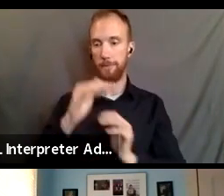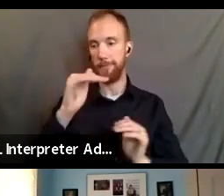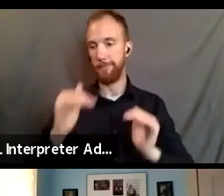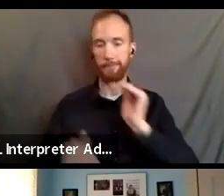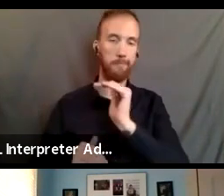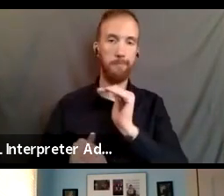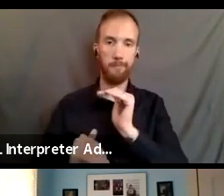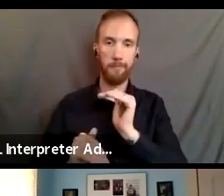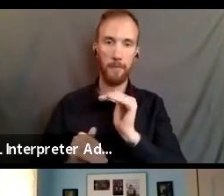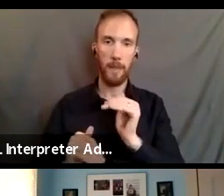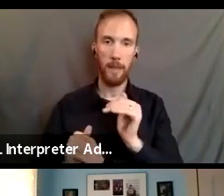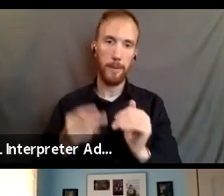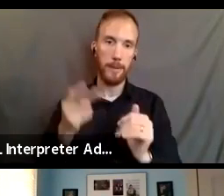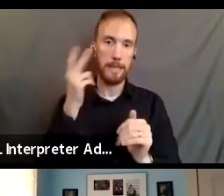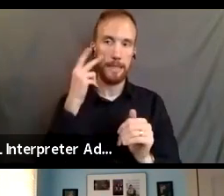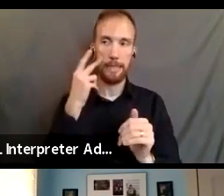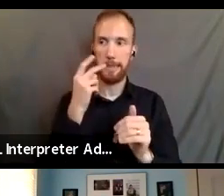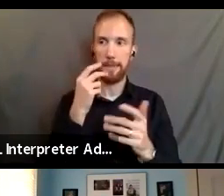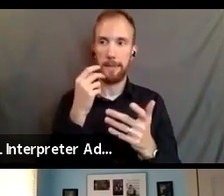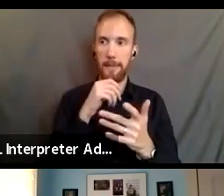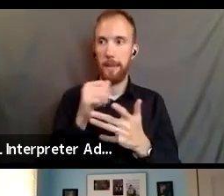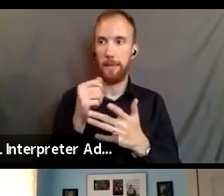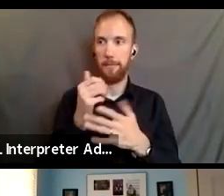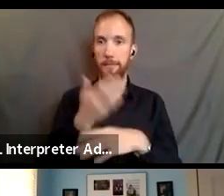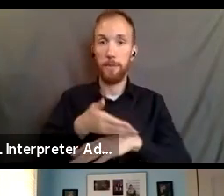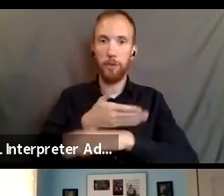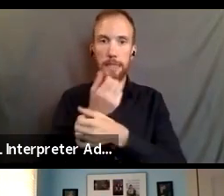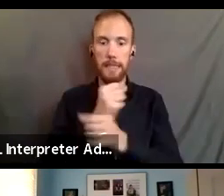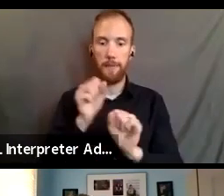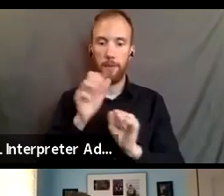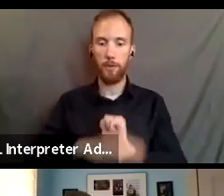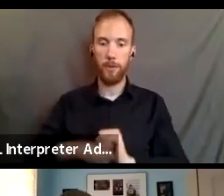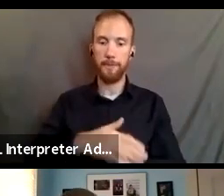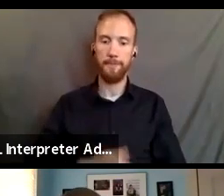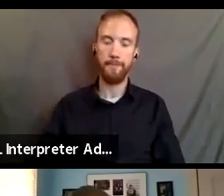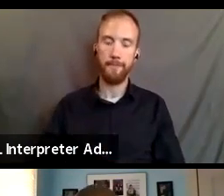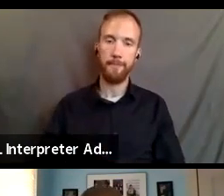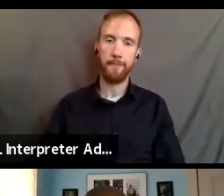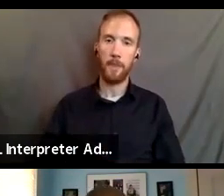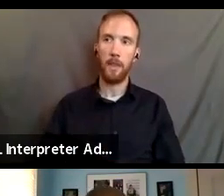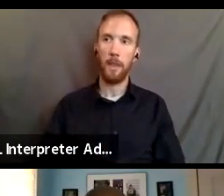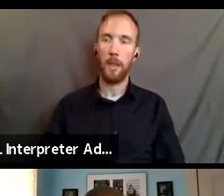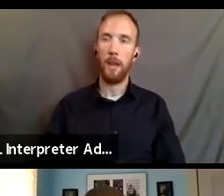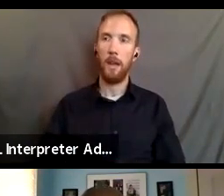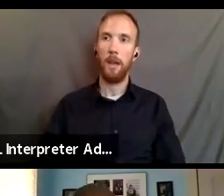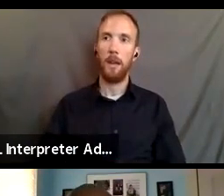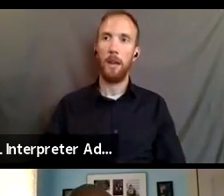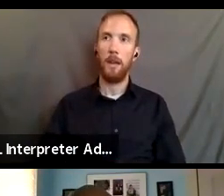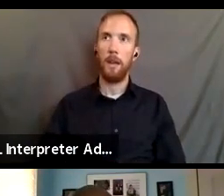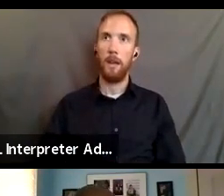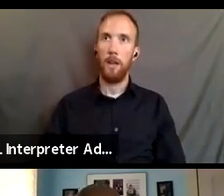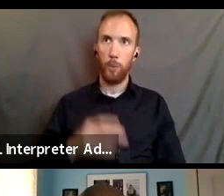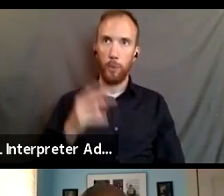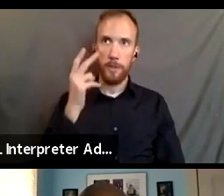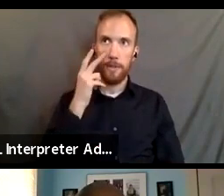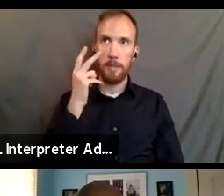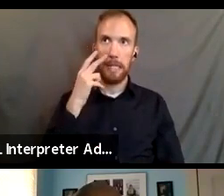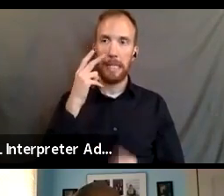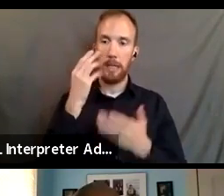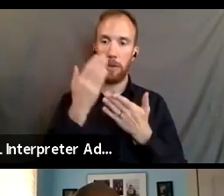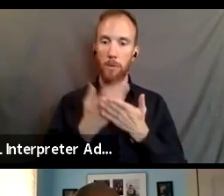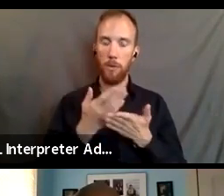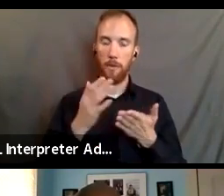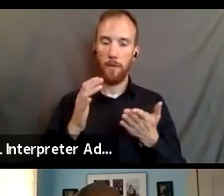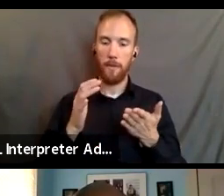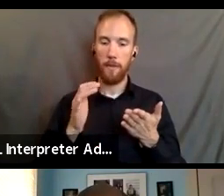lastly i'd say the school social forgiving the social work association uh cites that we are in